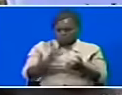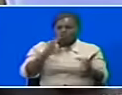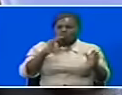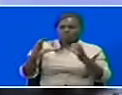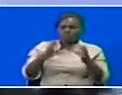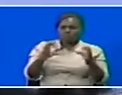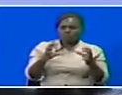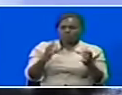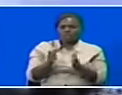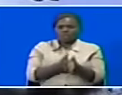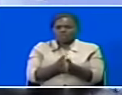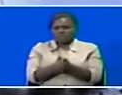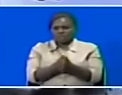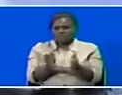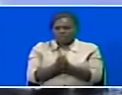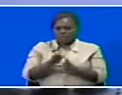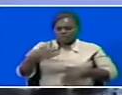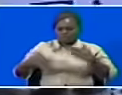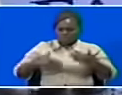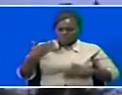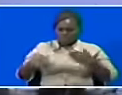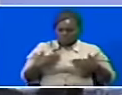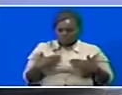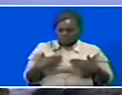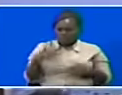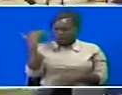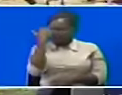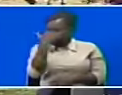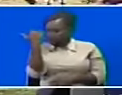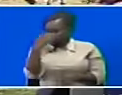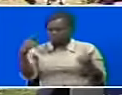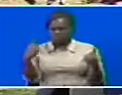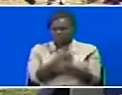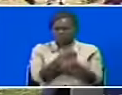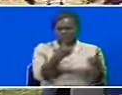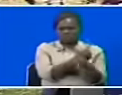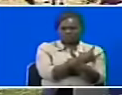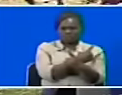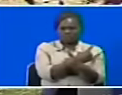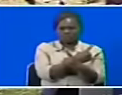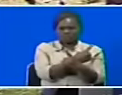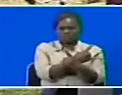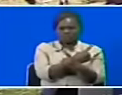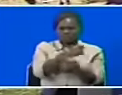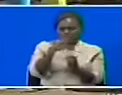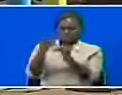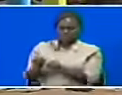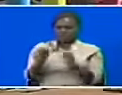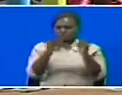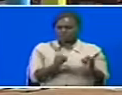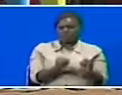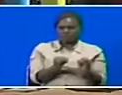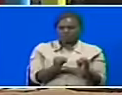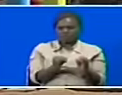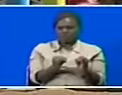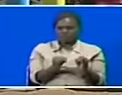communication, interest, and behavior. Conditions under this order vary in symptoms and severity among individuals, hence the